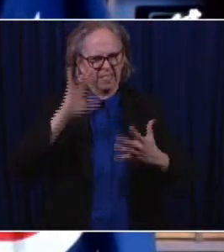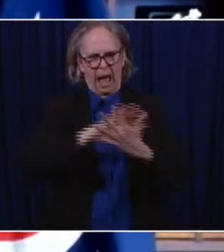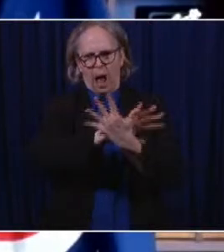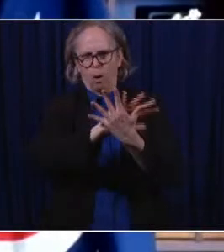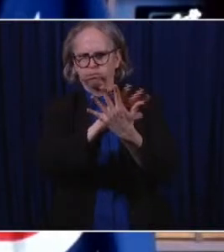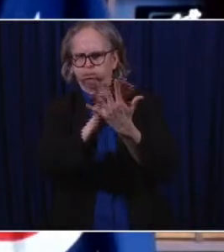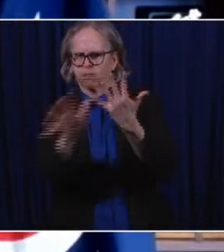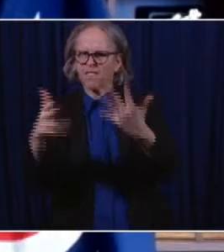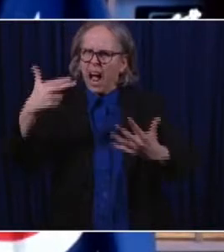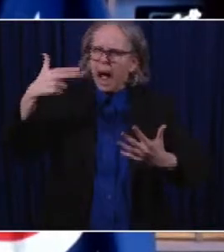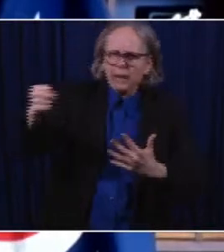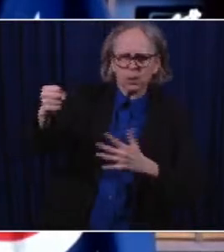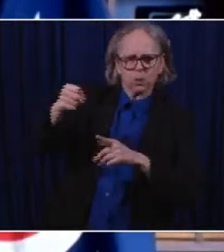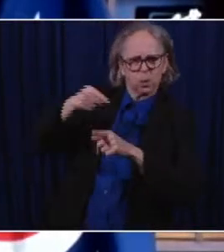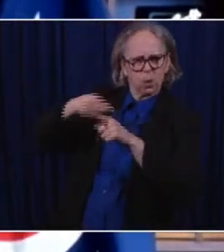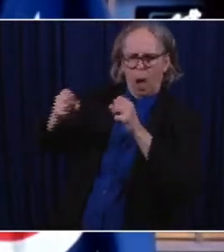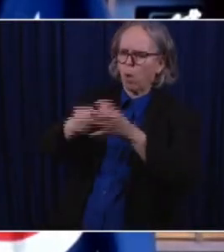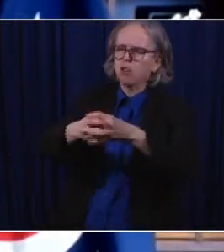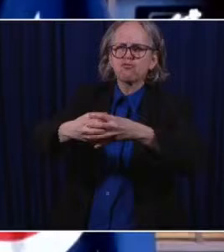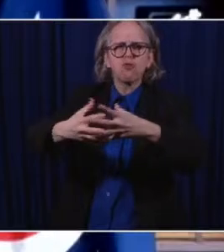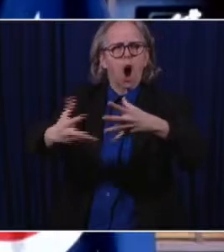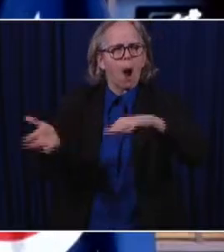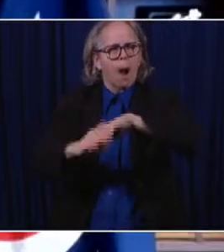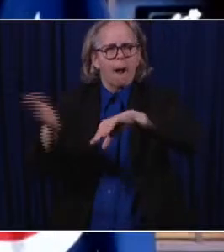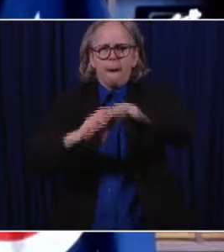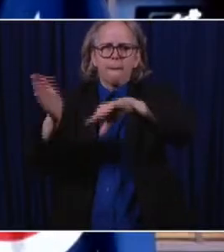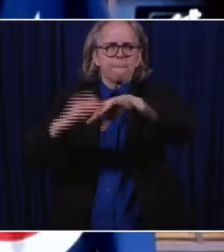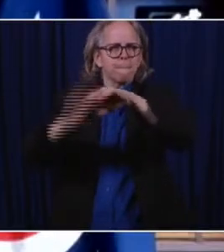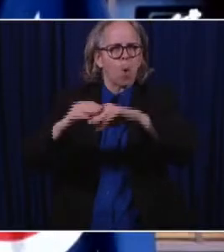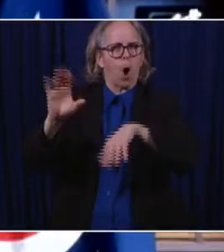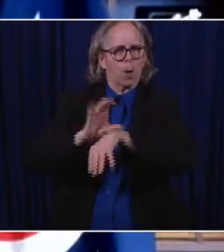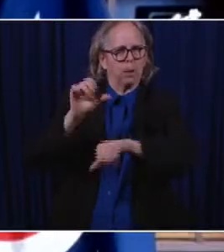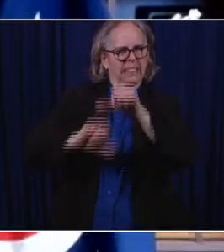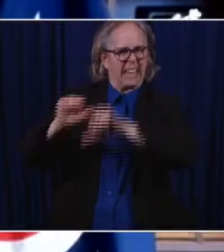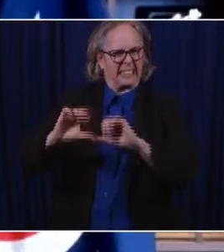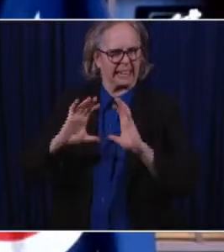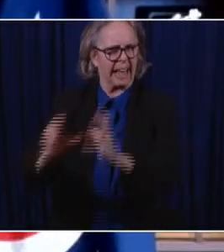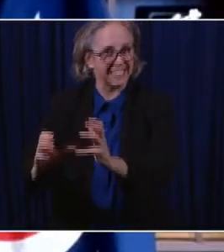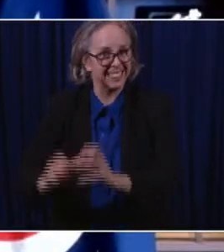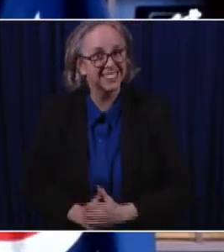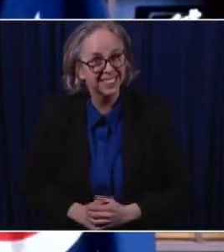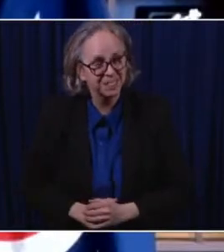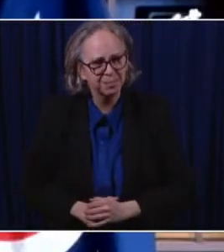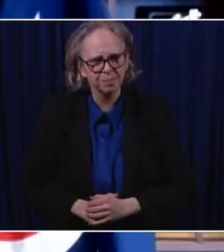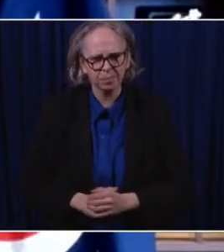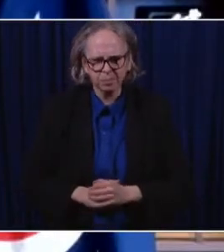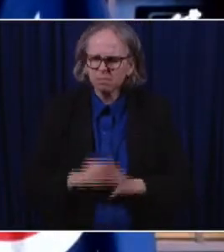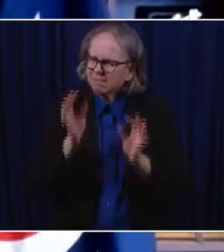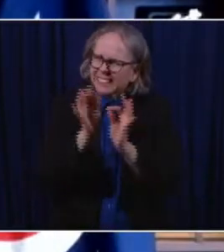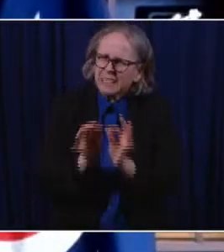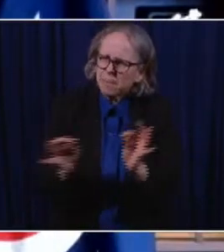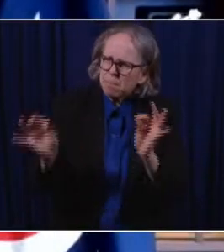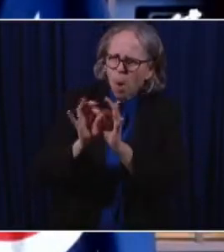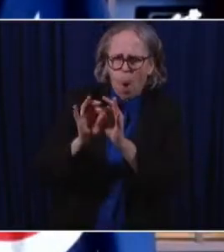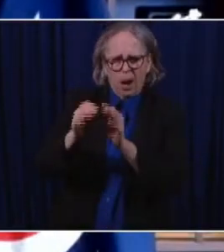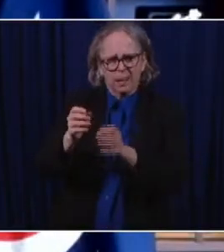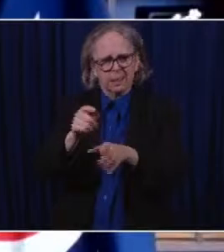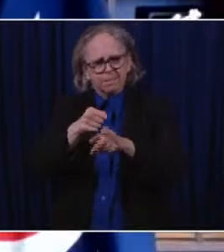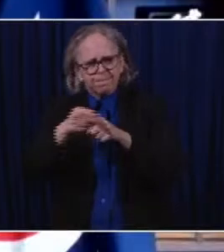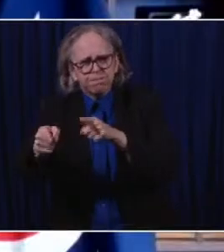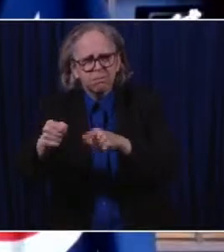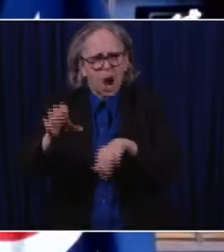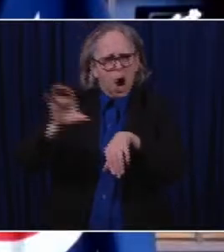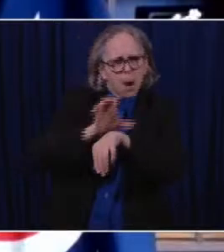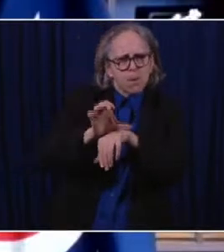many more things in this. I wanted to highlight these three because they're so important. These are real efforts, intentional